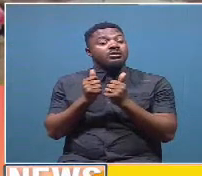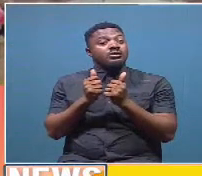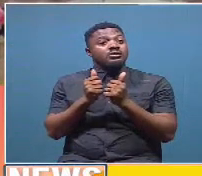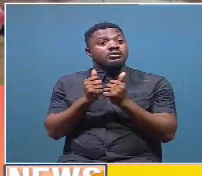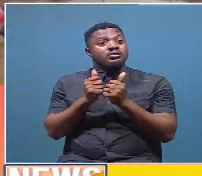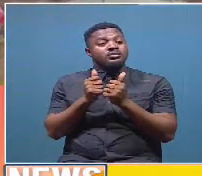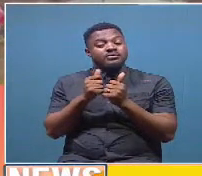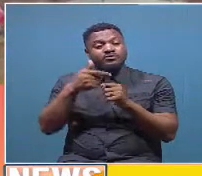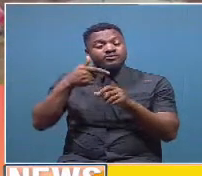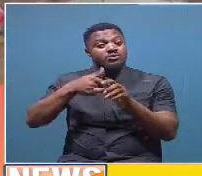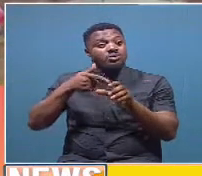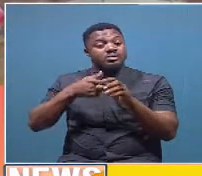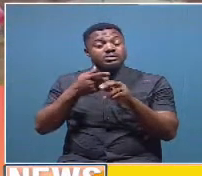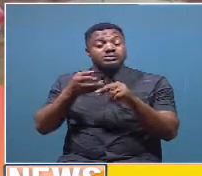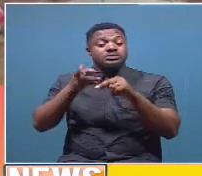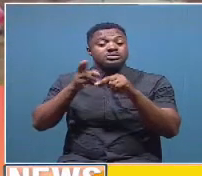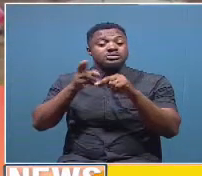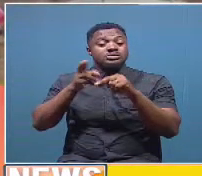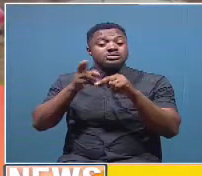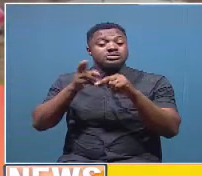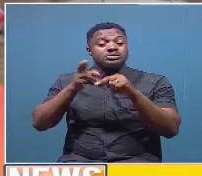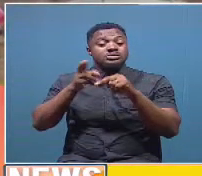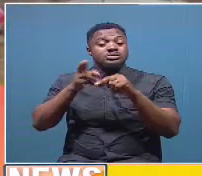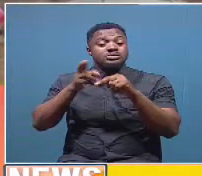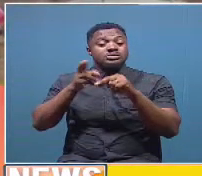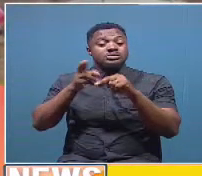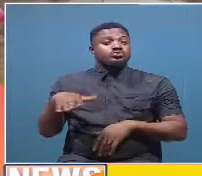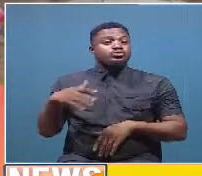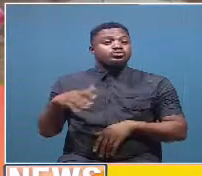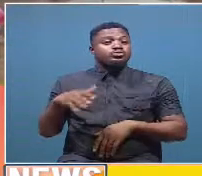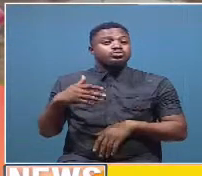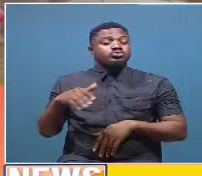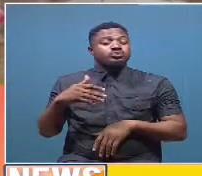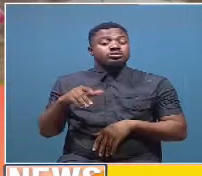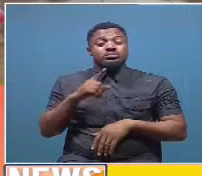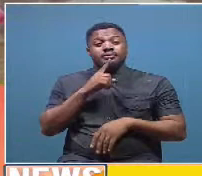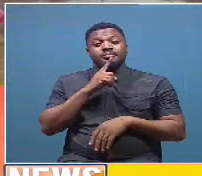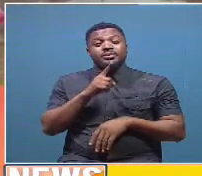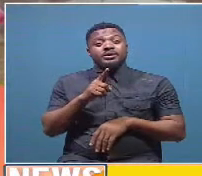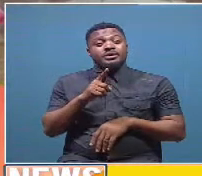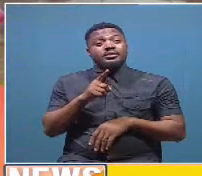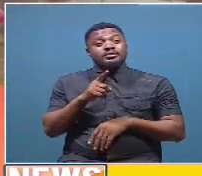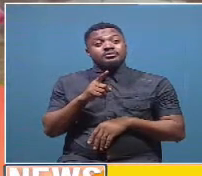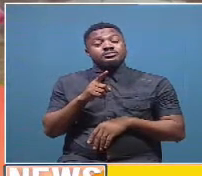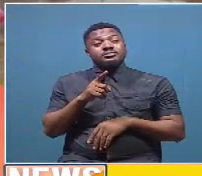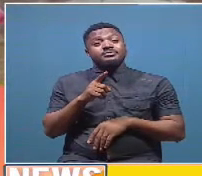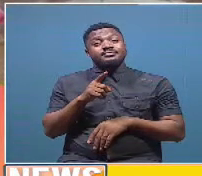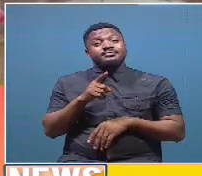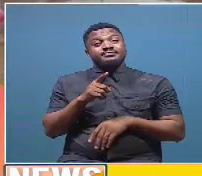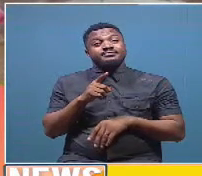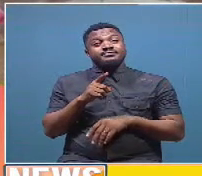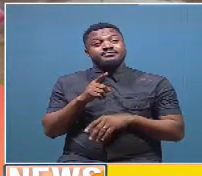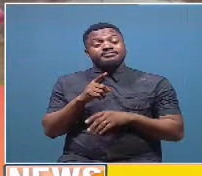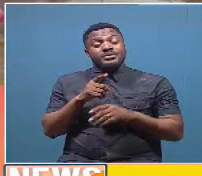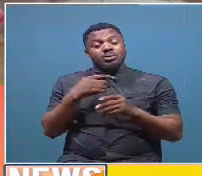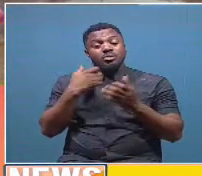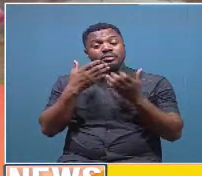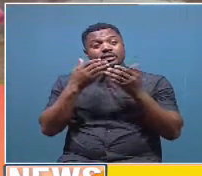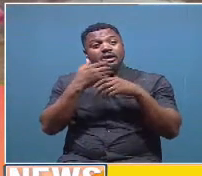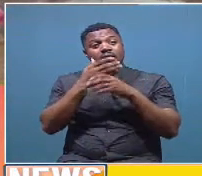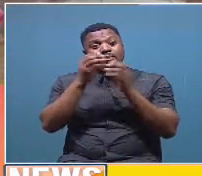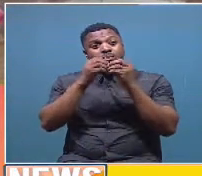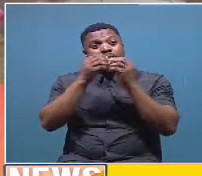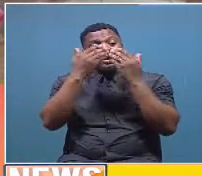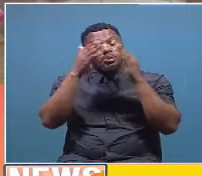the prices are being increased to some alarming awareness that we want to